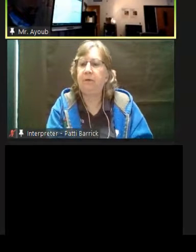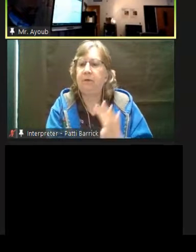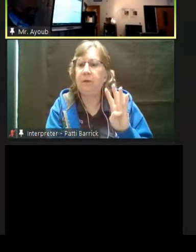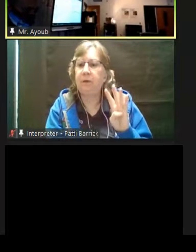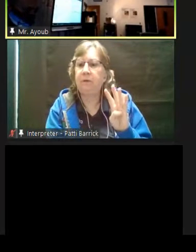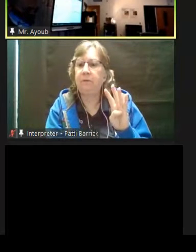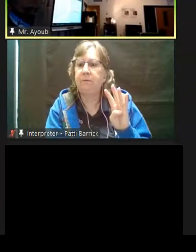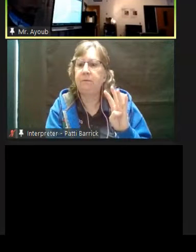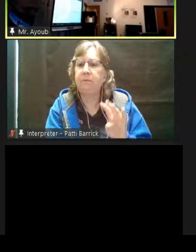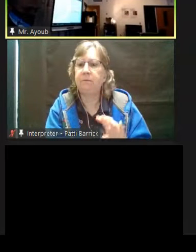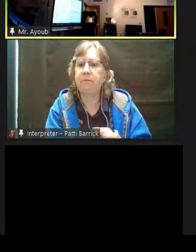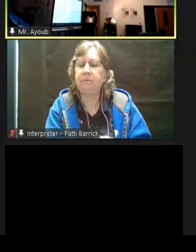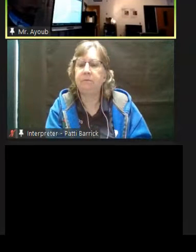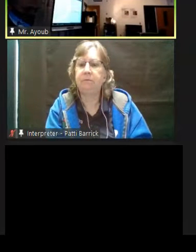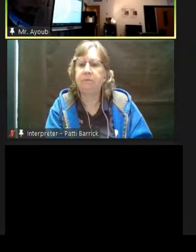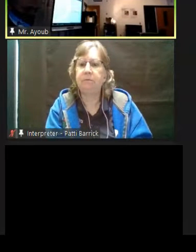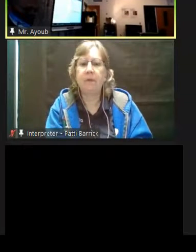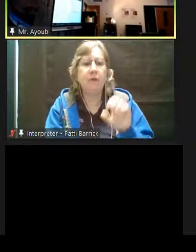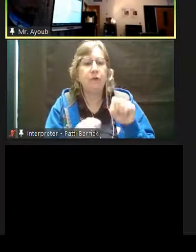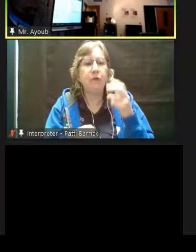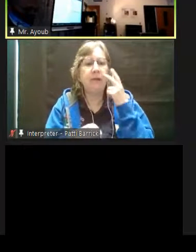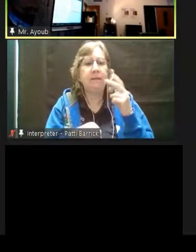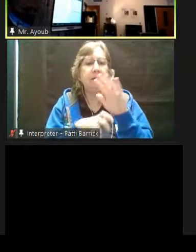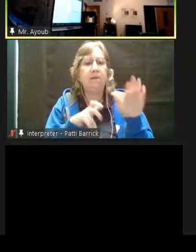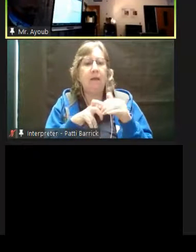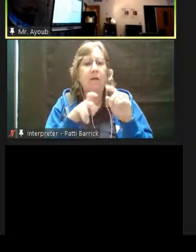4. So you get to see what they all look like.